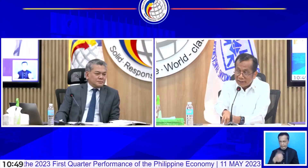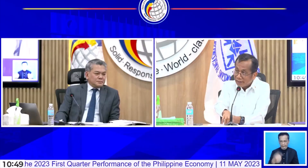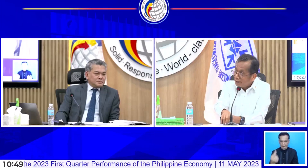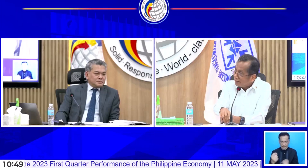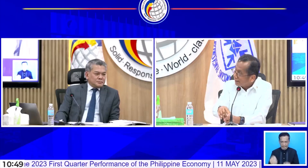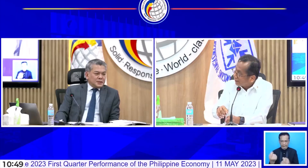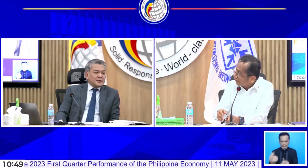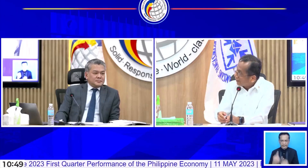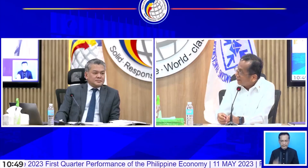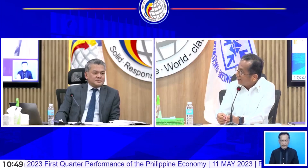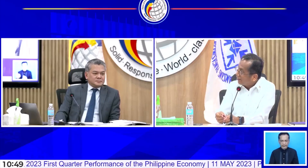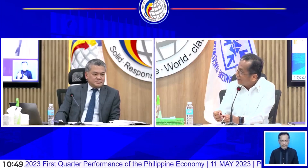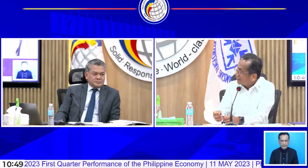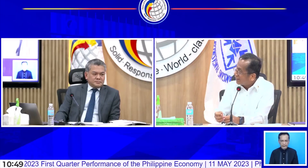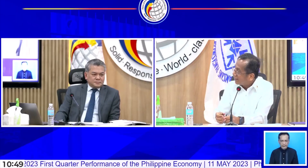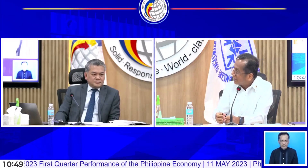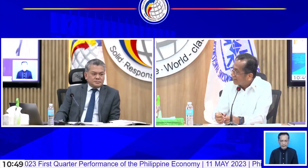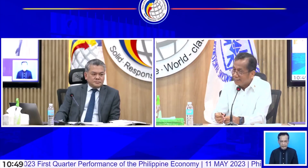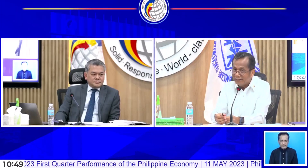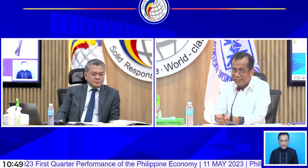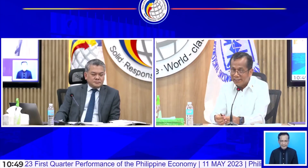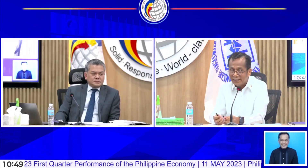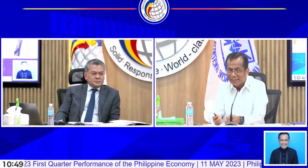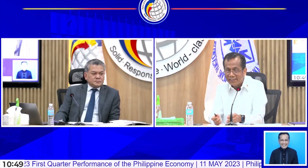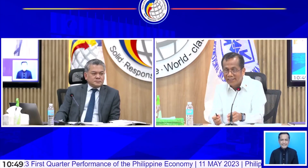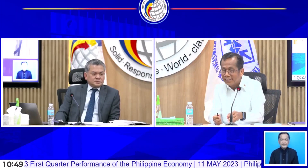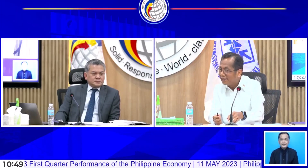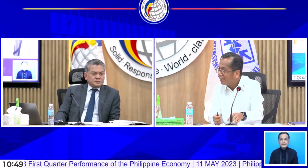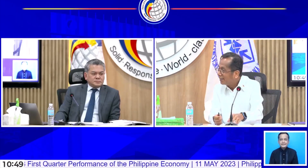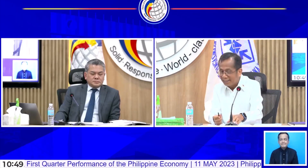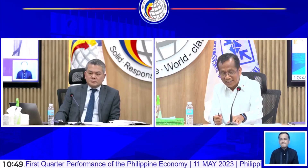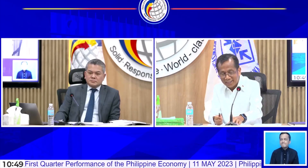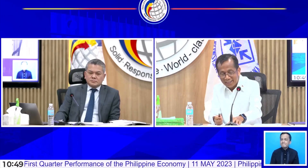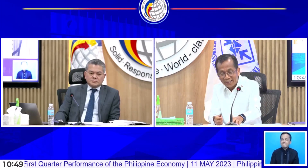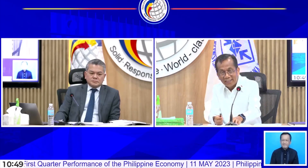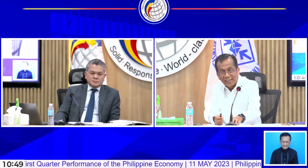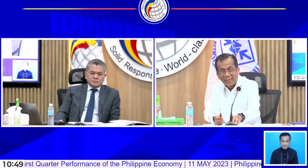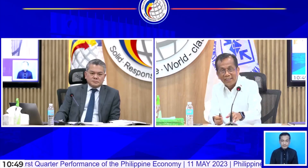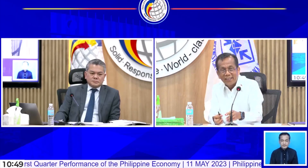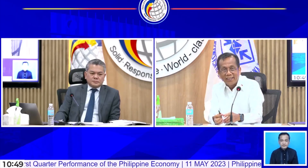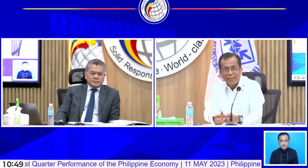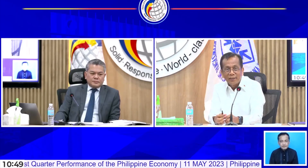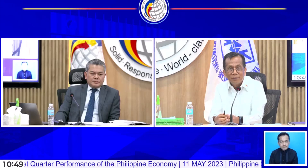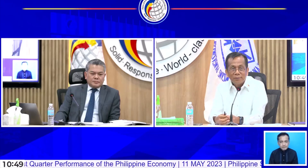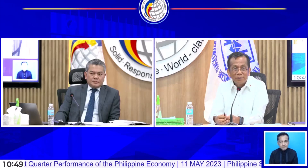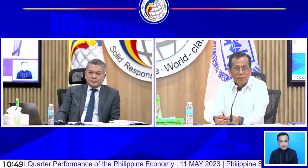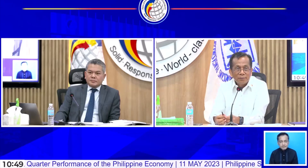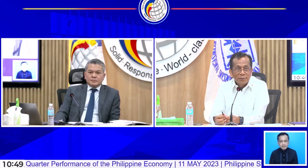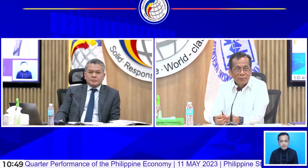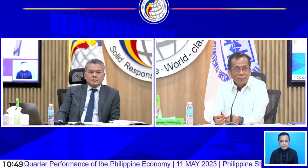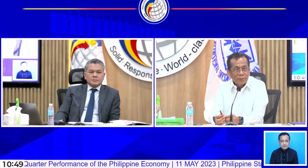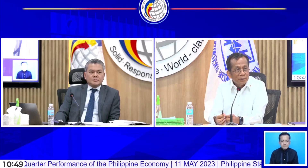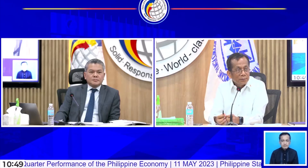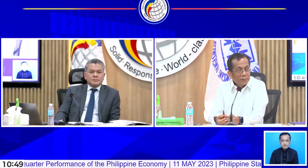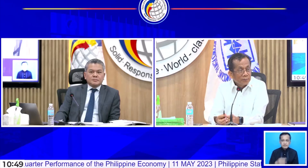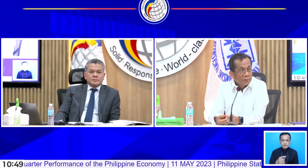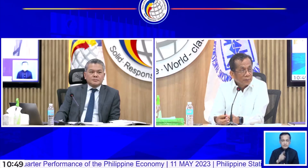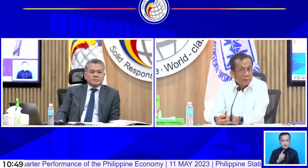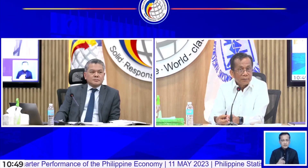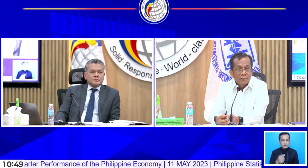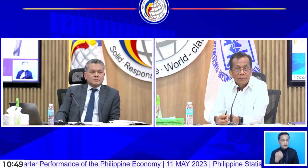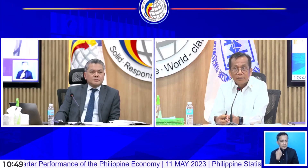Said that already quite extensively, yeah. Okay. Do we have other questions to our resource